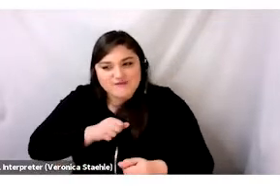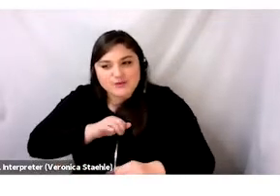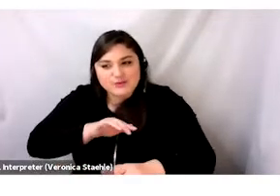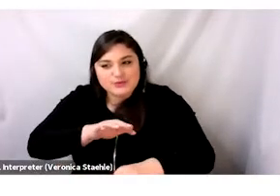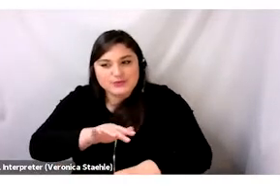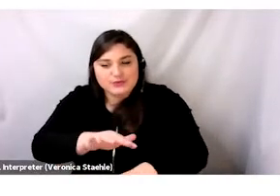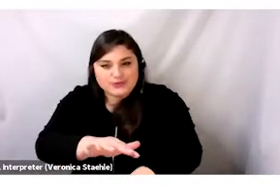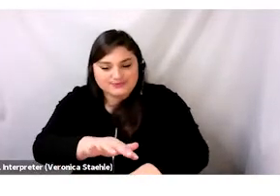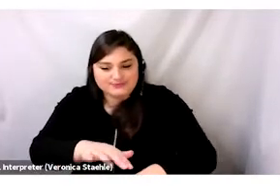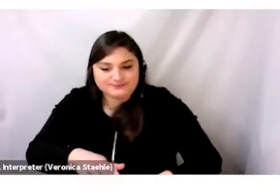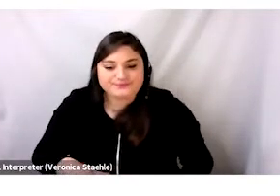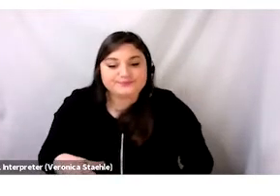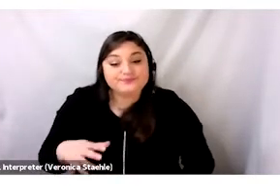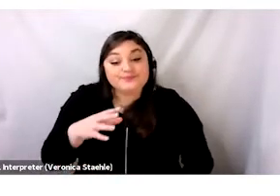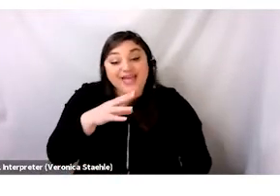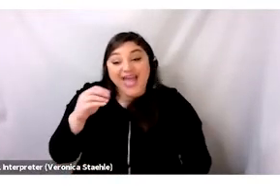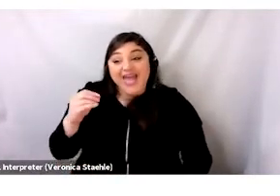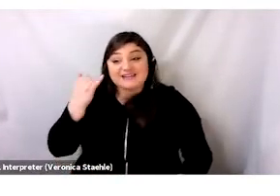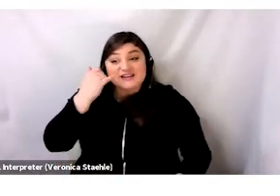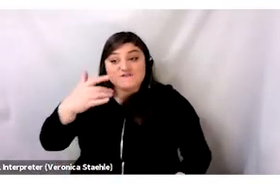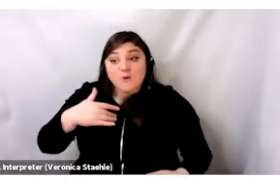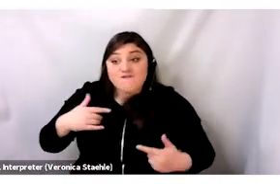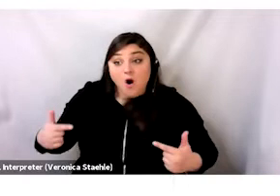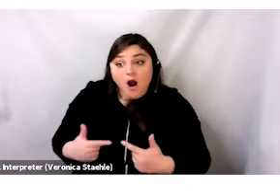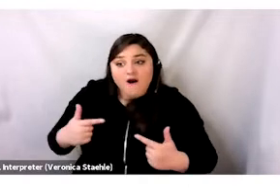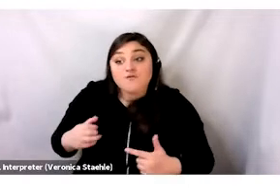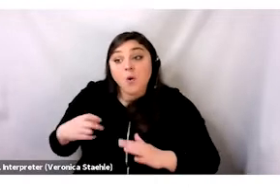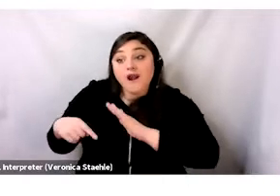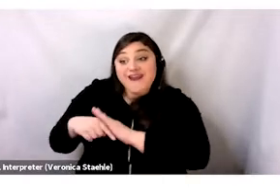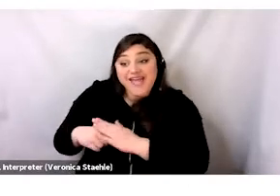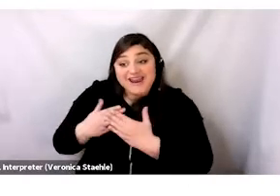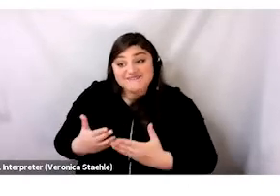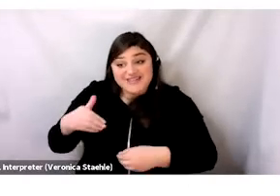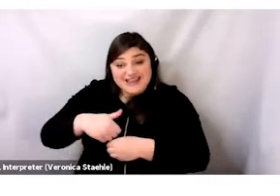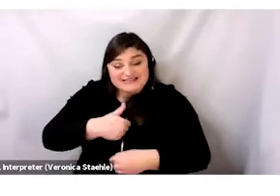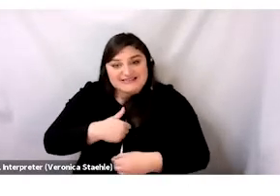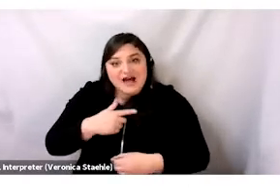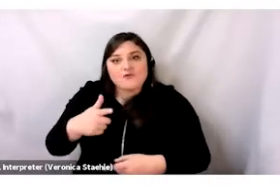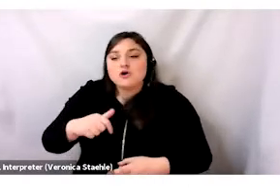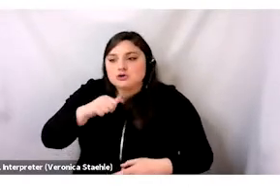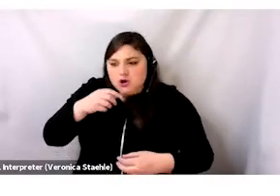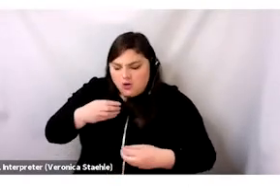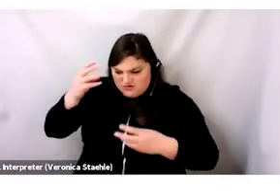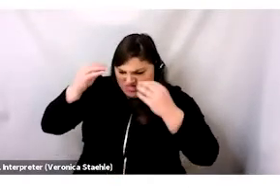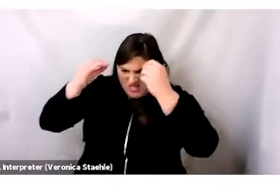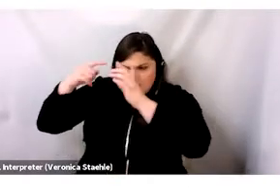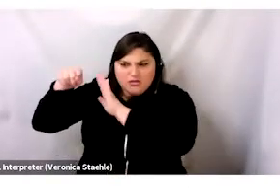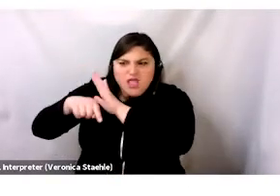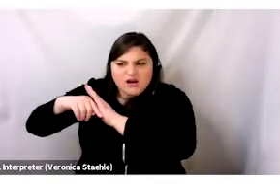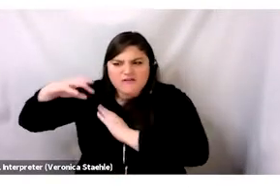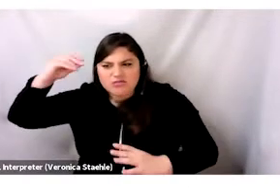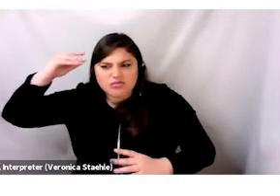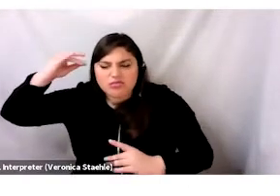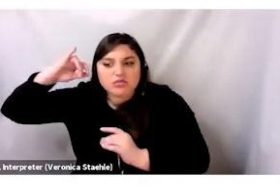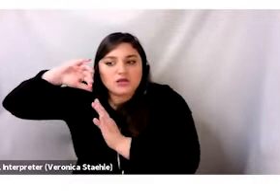or unwholesome tendencies within yourself. And this, again, is common to so many faith traditions